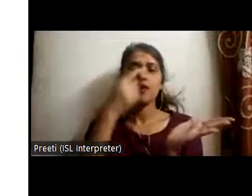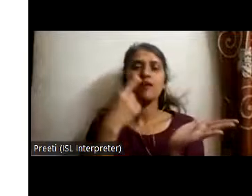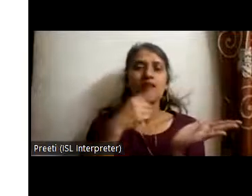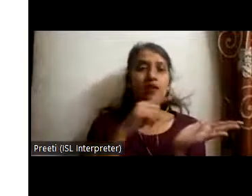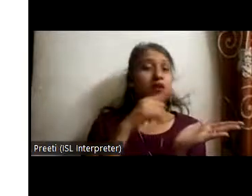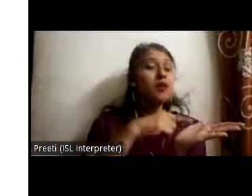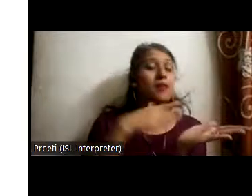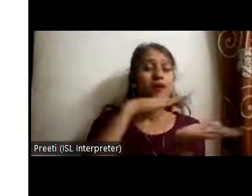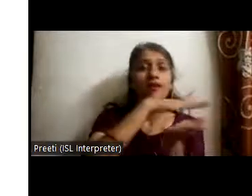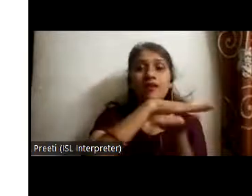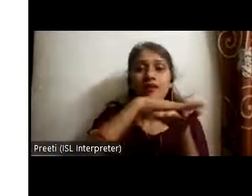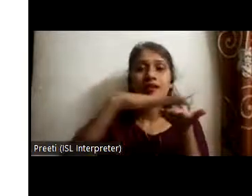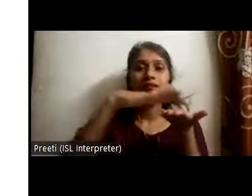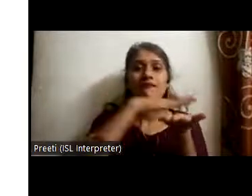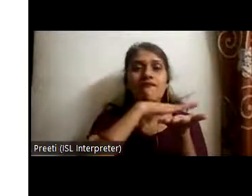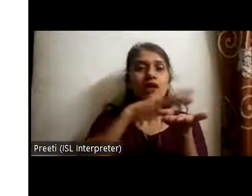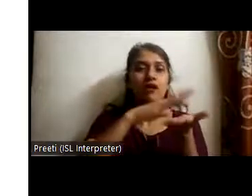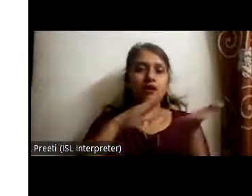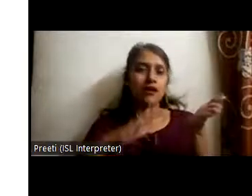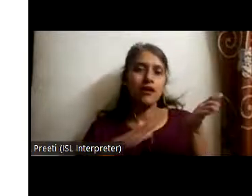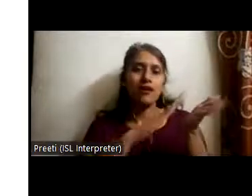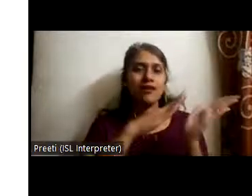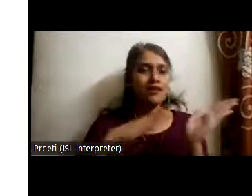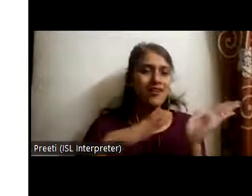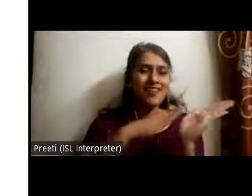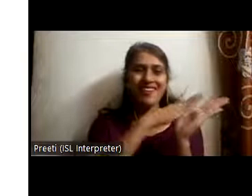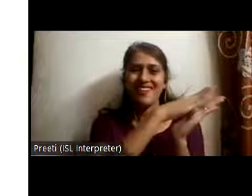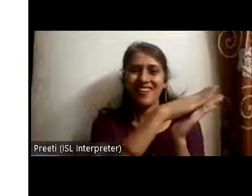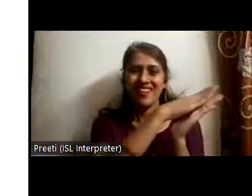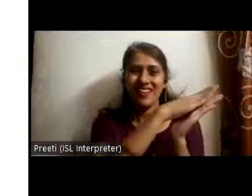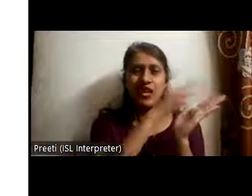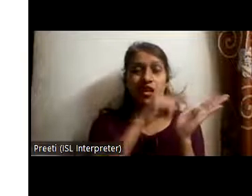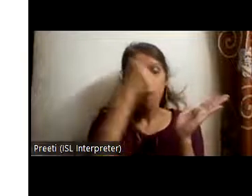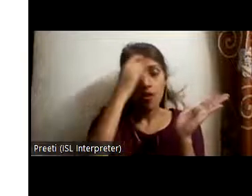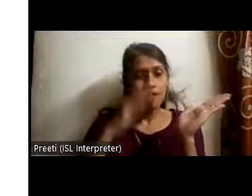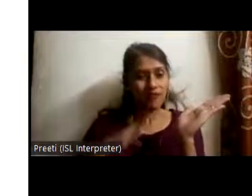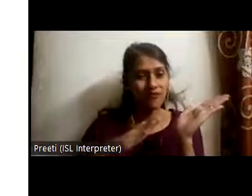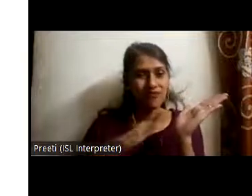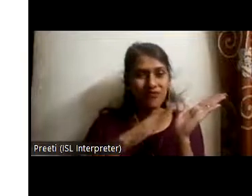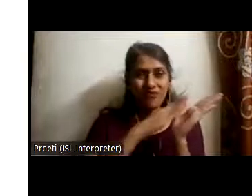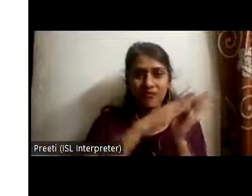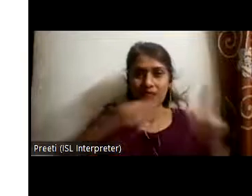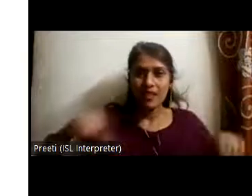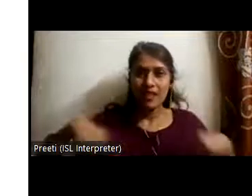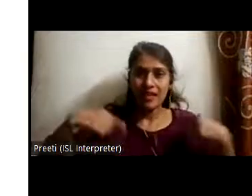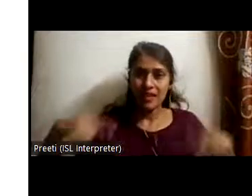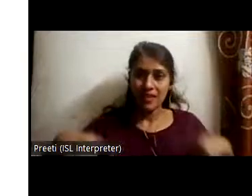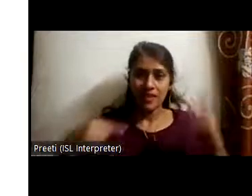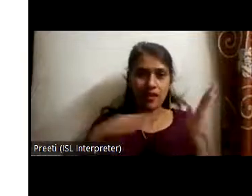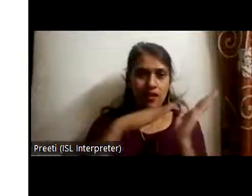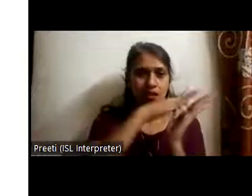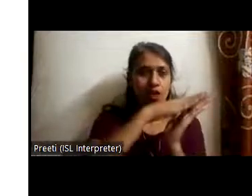the door lock. And same picture on the right, as you go up the staircase, there has to be a landing before the doorway is